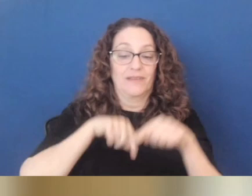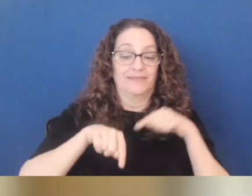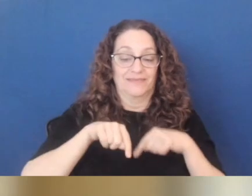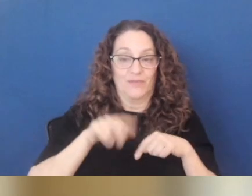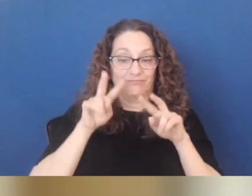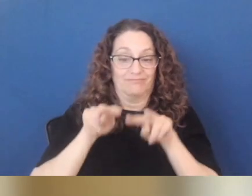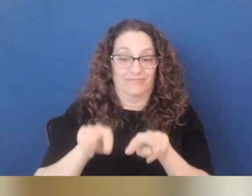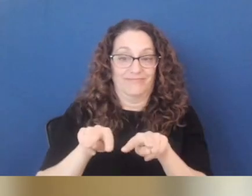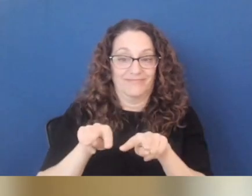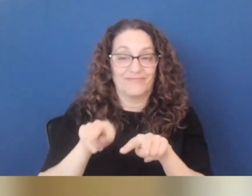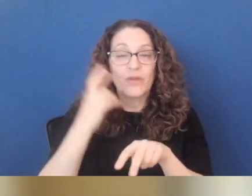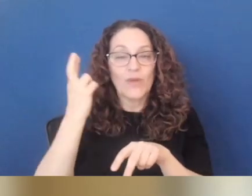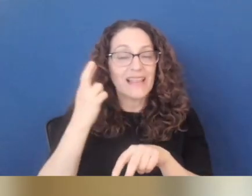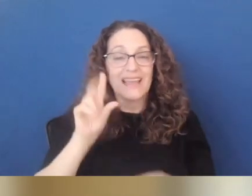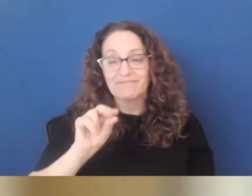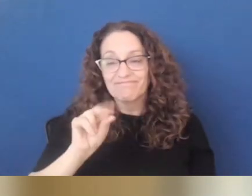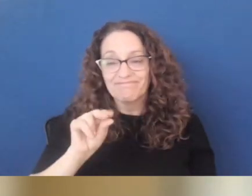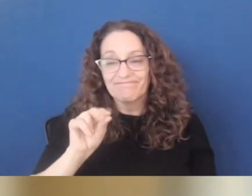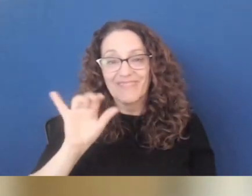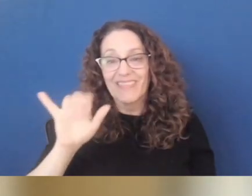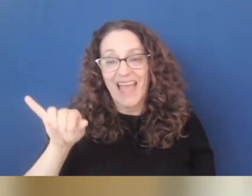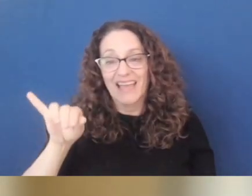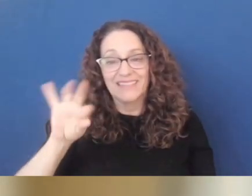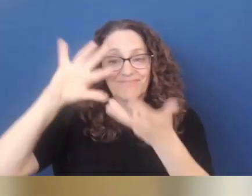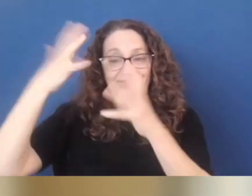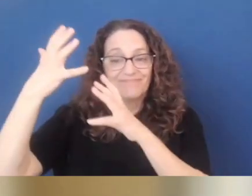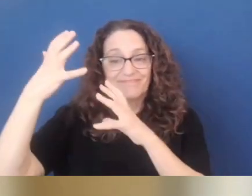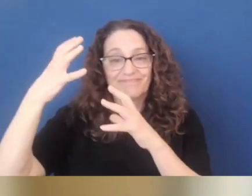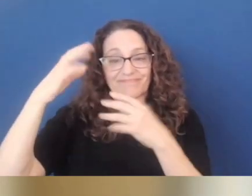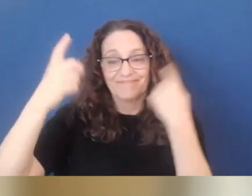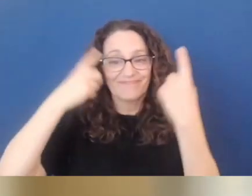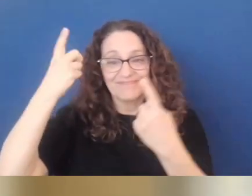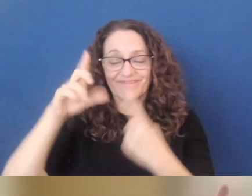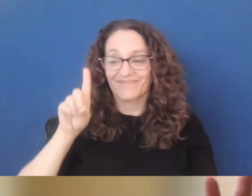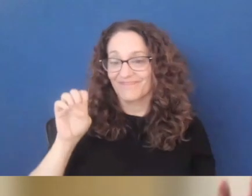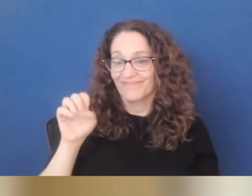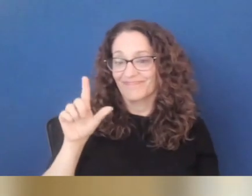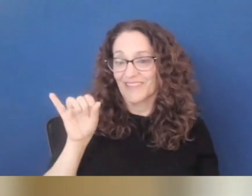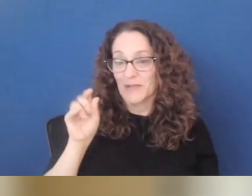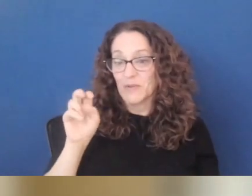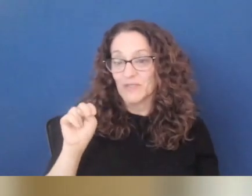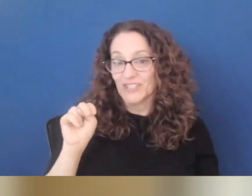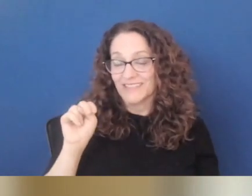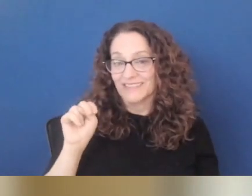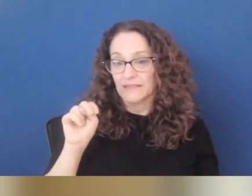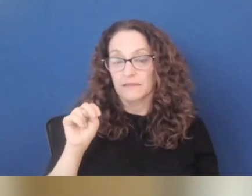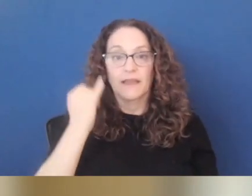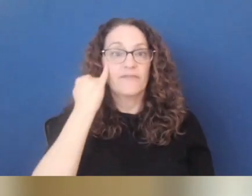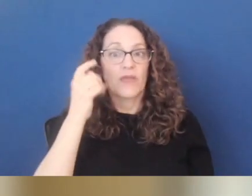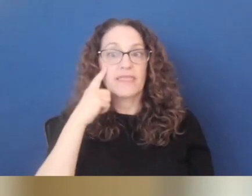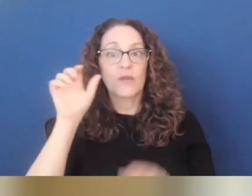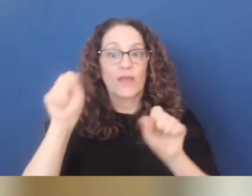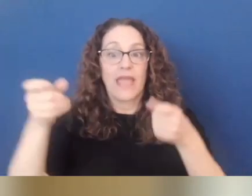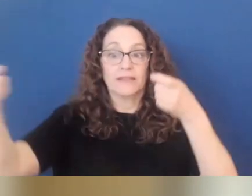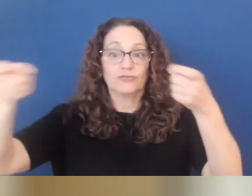we're actually only reinforcing delusion, but we think we're able to control, or we feel like somehow we're able to control the future. So